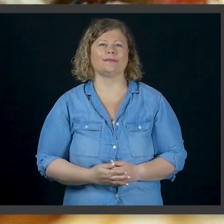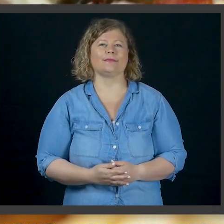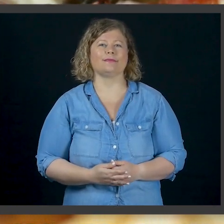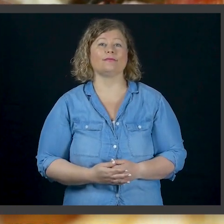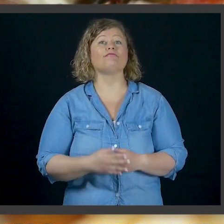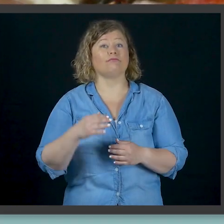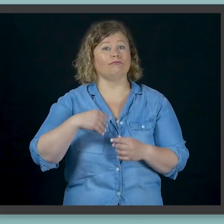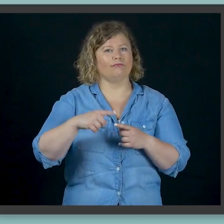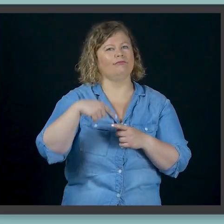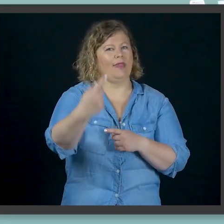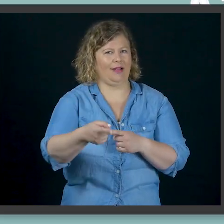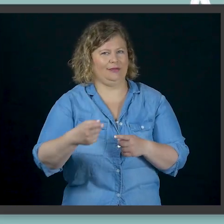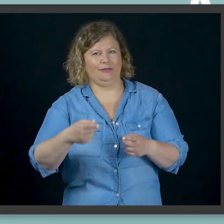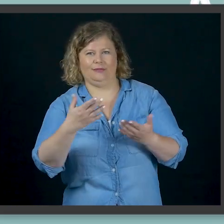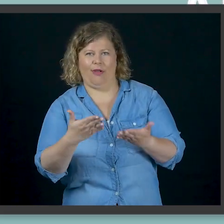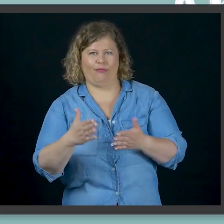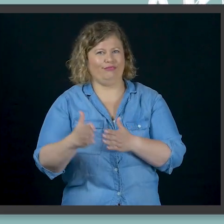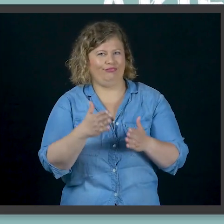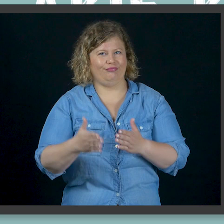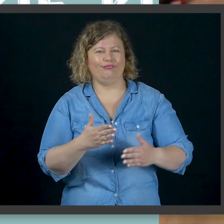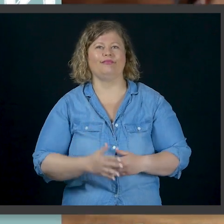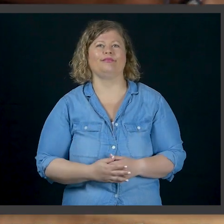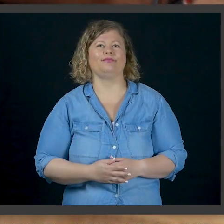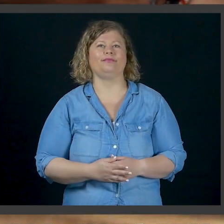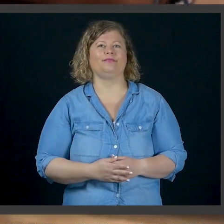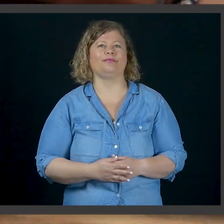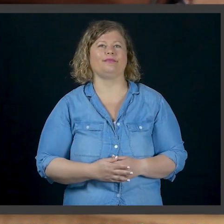I will carry on with the next one.